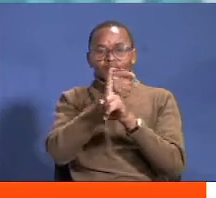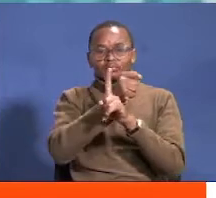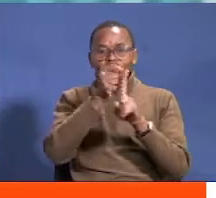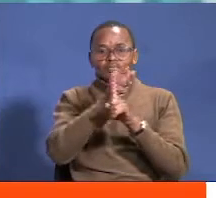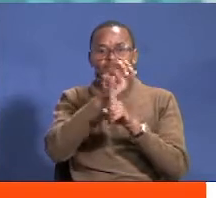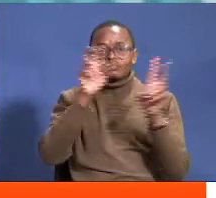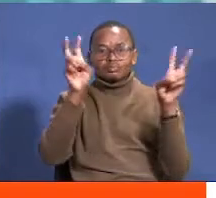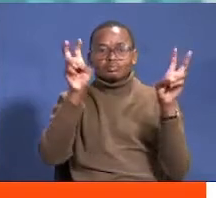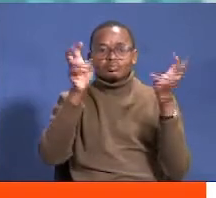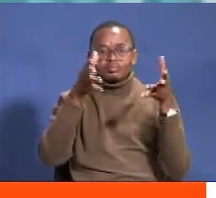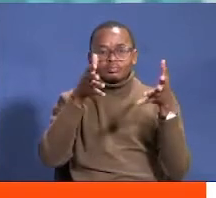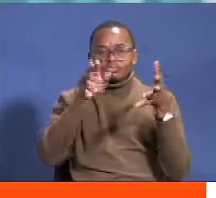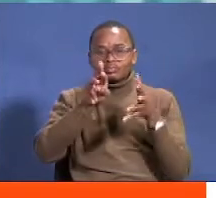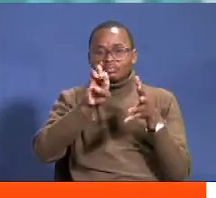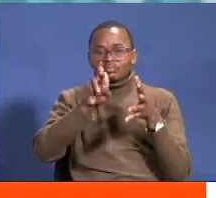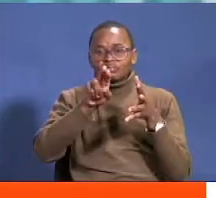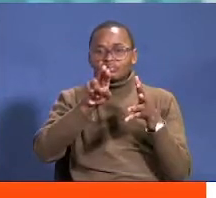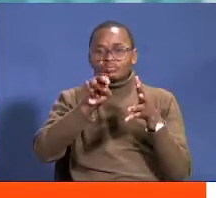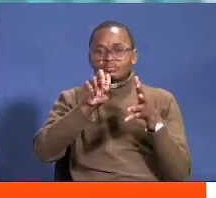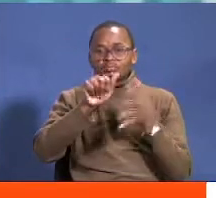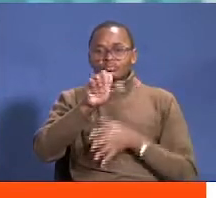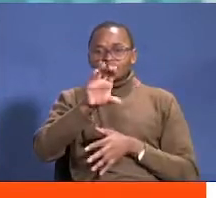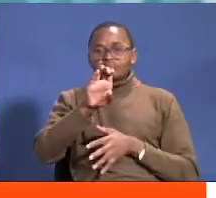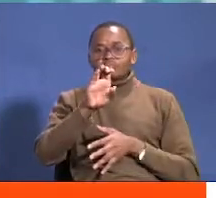issue, tackling this menace. It's actually a monster.